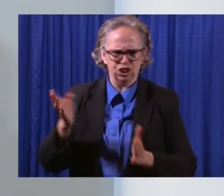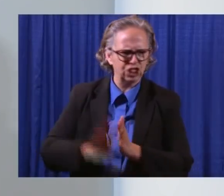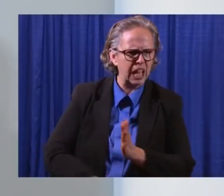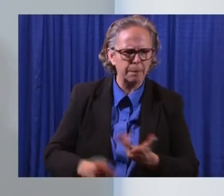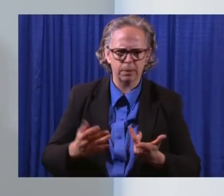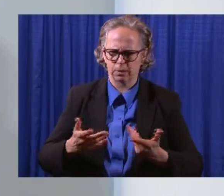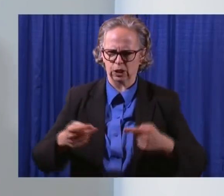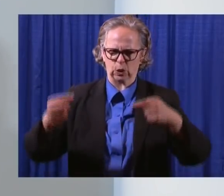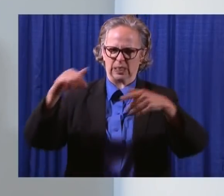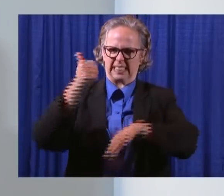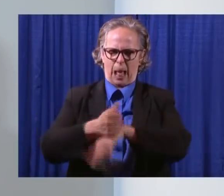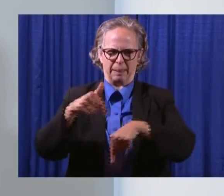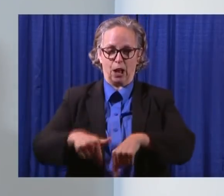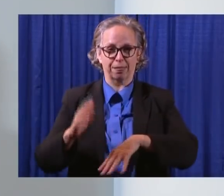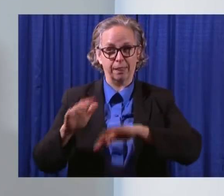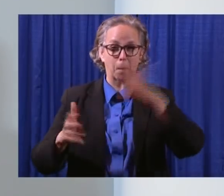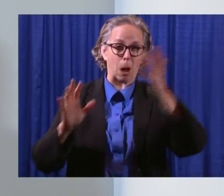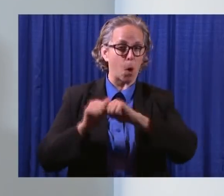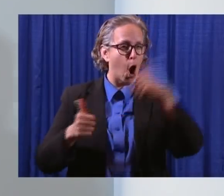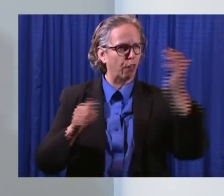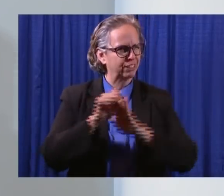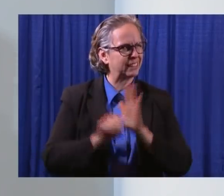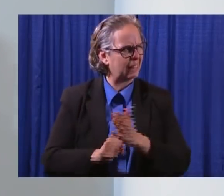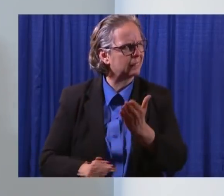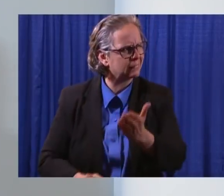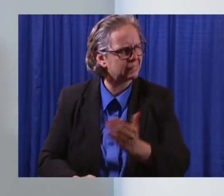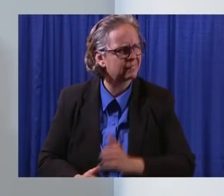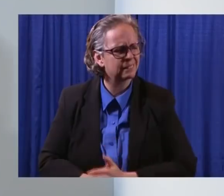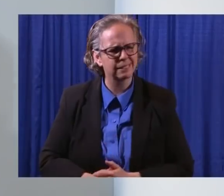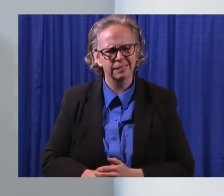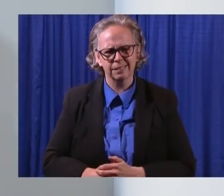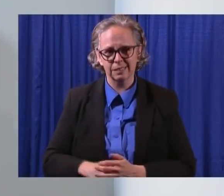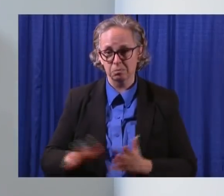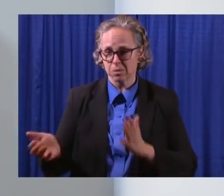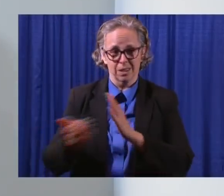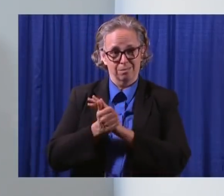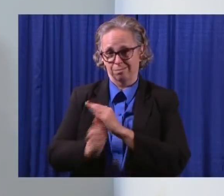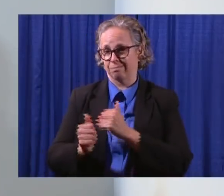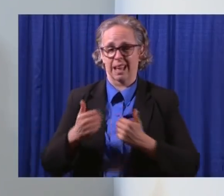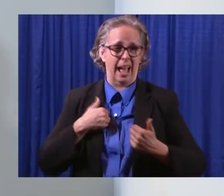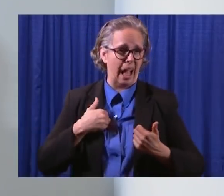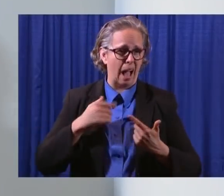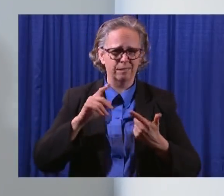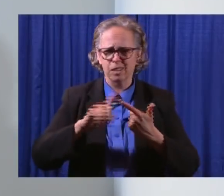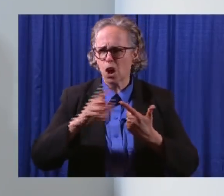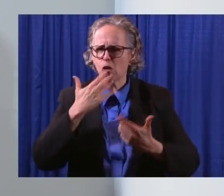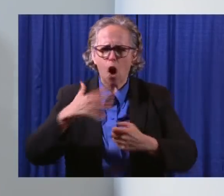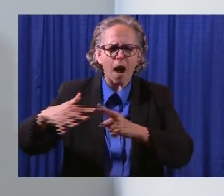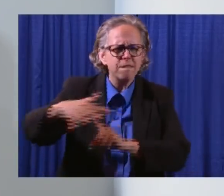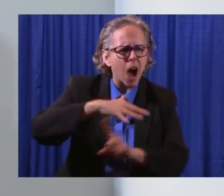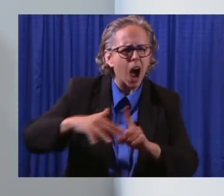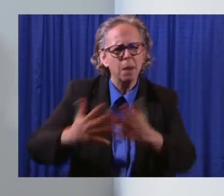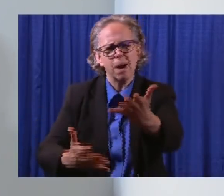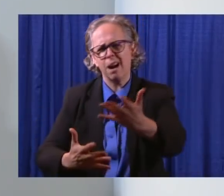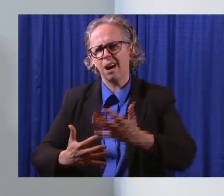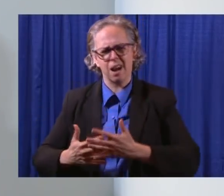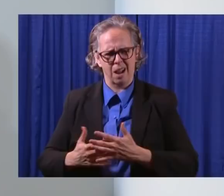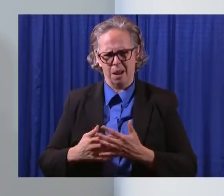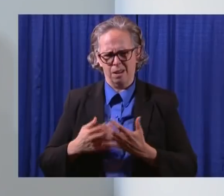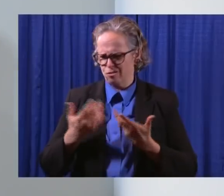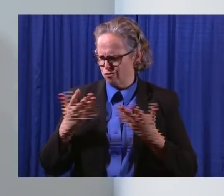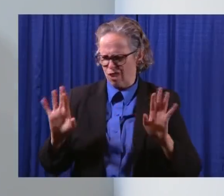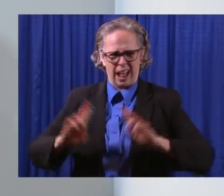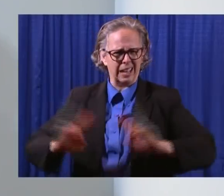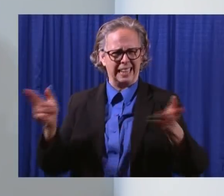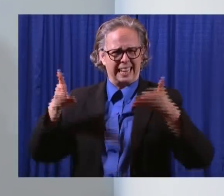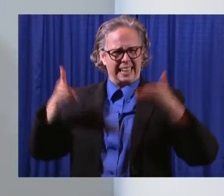some of the other places we're competing with. So you have the talent, you've got the right kind of environment. It's already a source where a